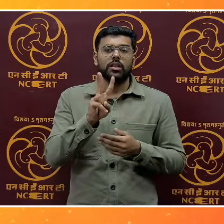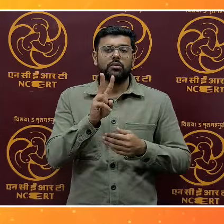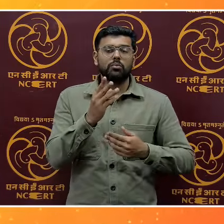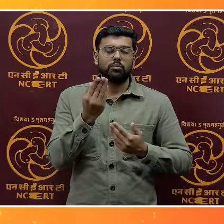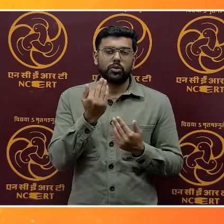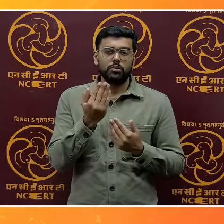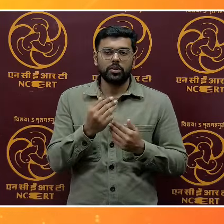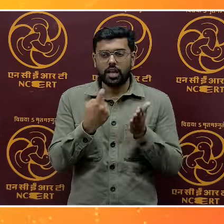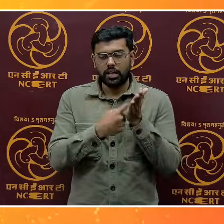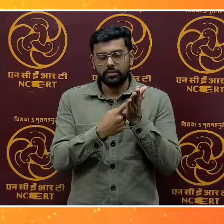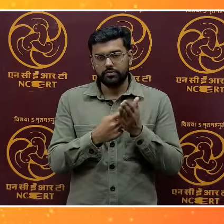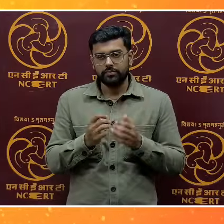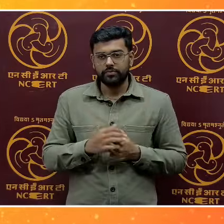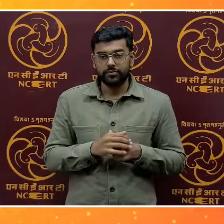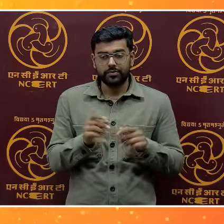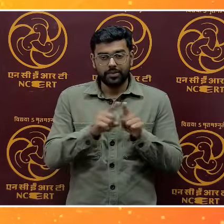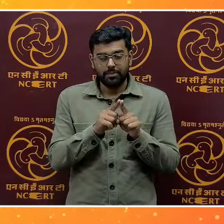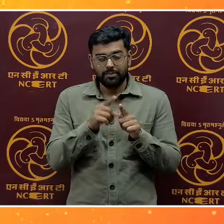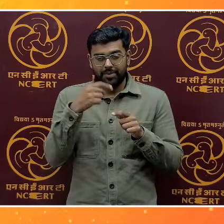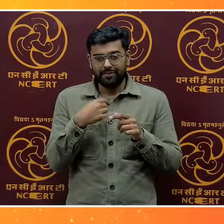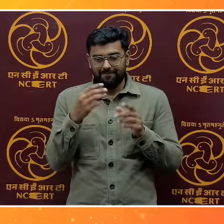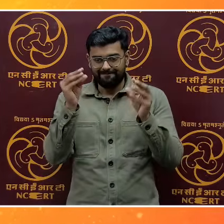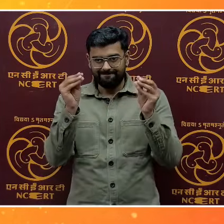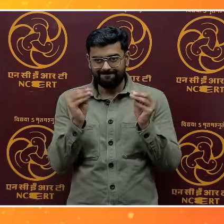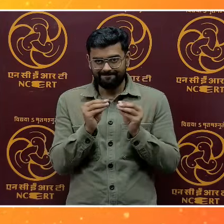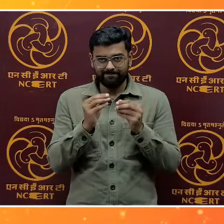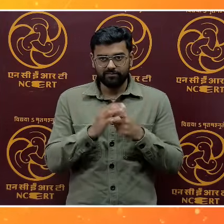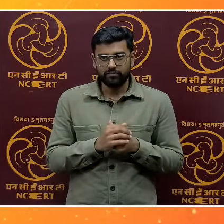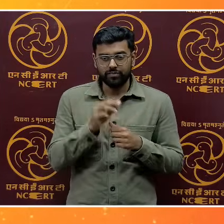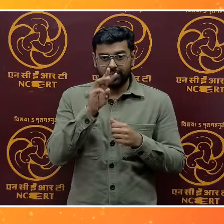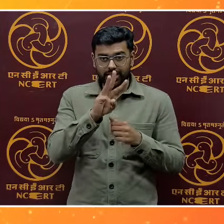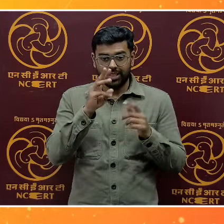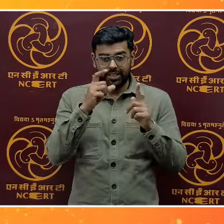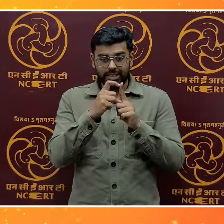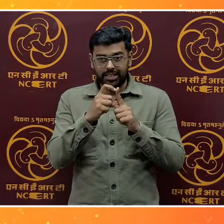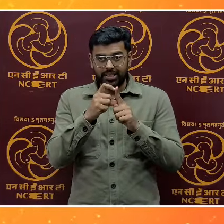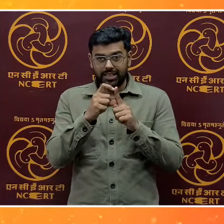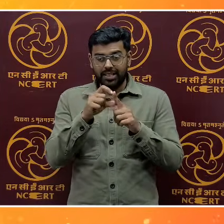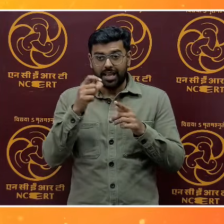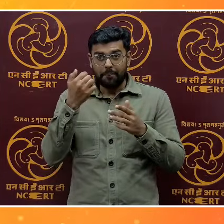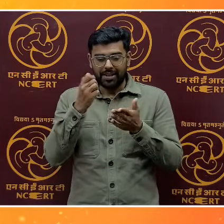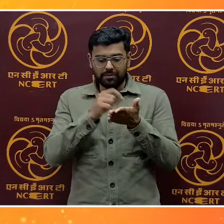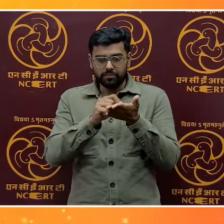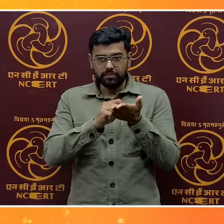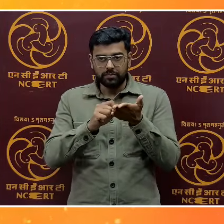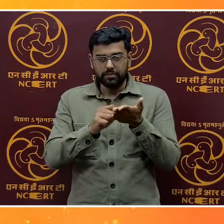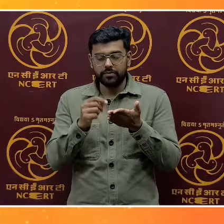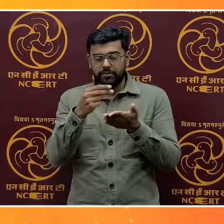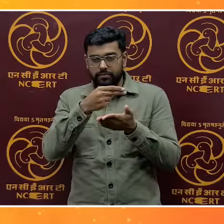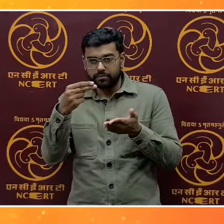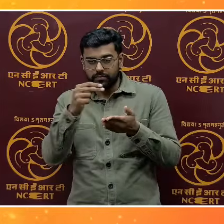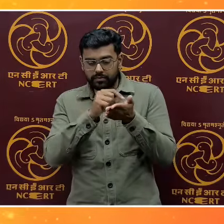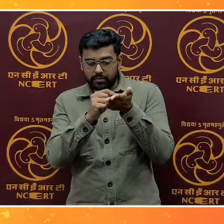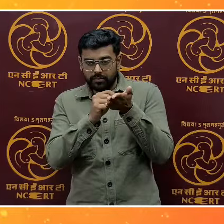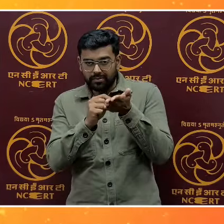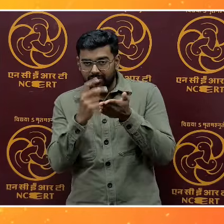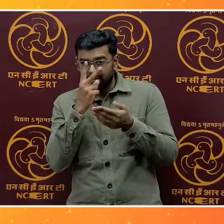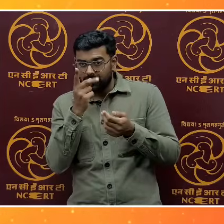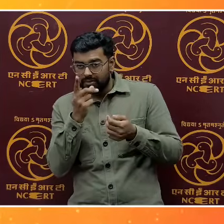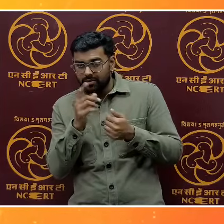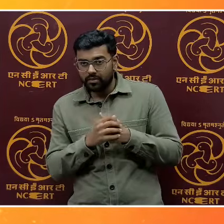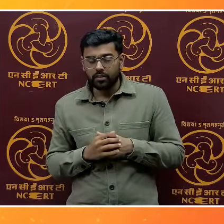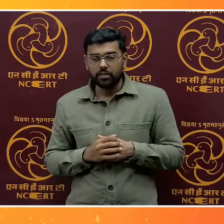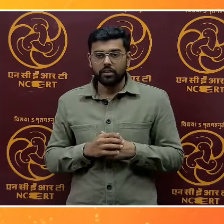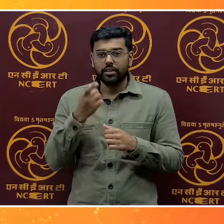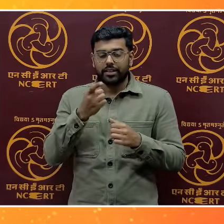r. Here also, Tanvi, see, I have taken this, and with 3D liner I have highlighted. I have made the figure tactile